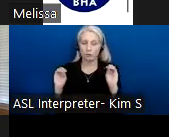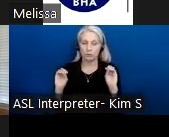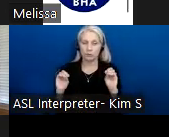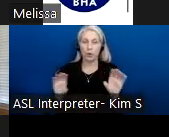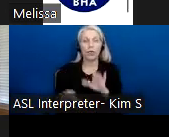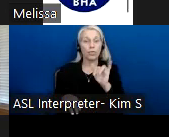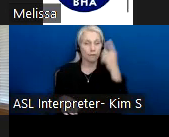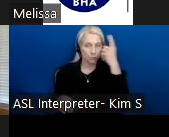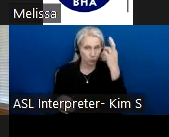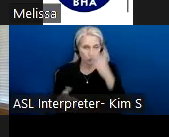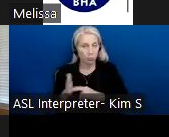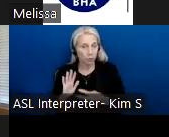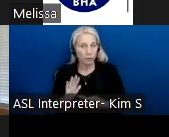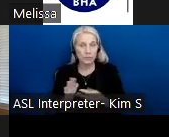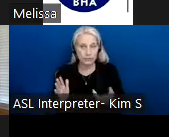with purpose so that